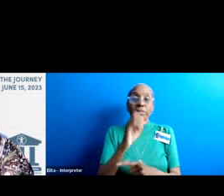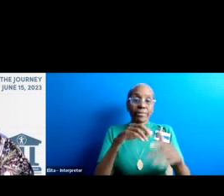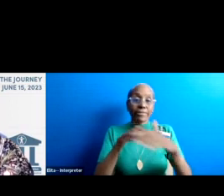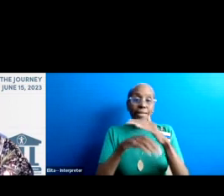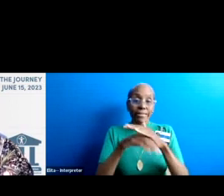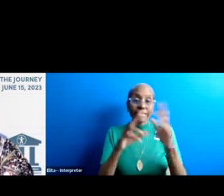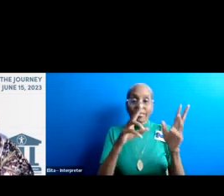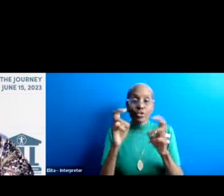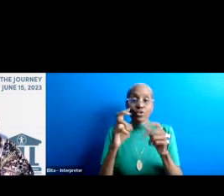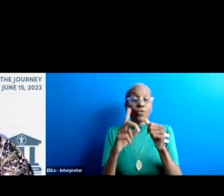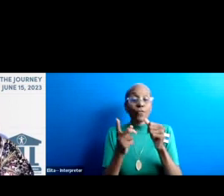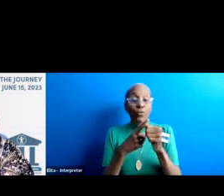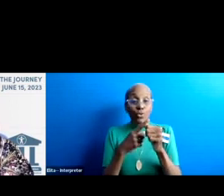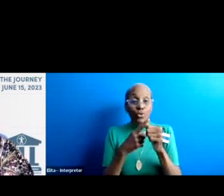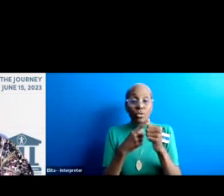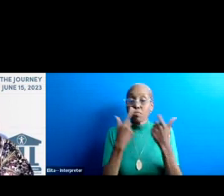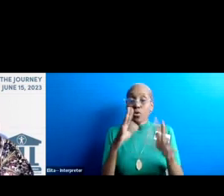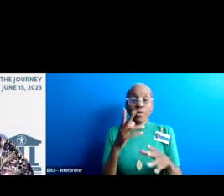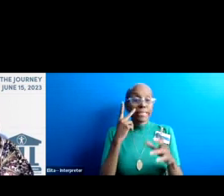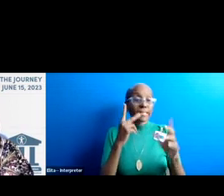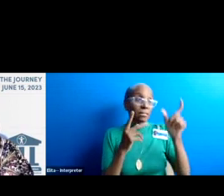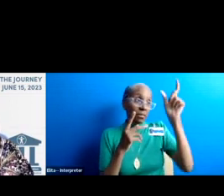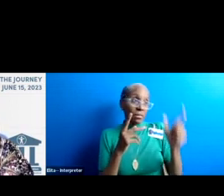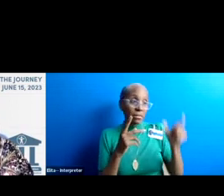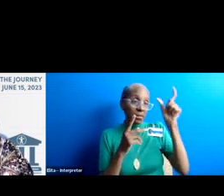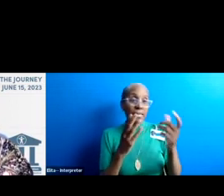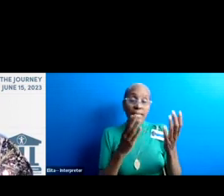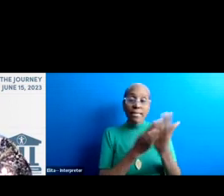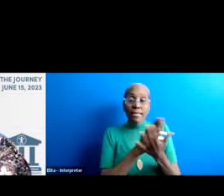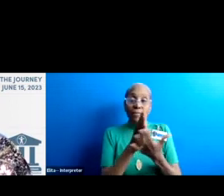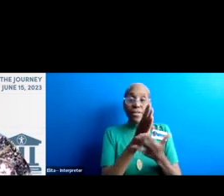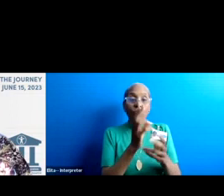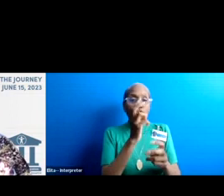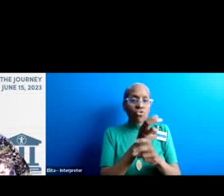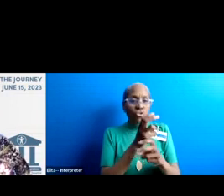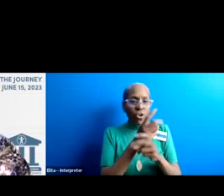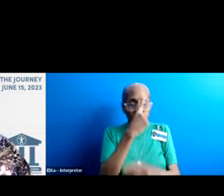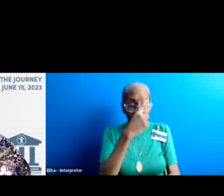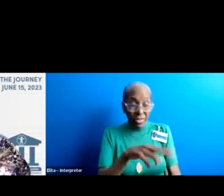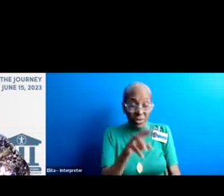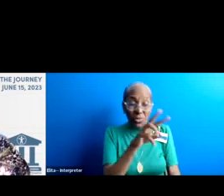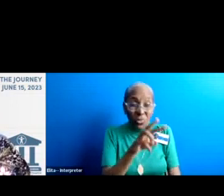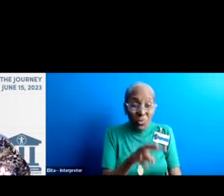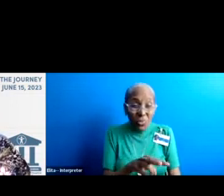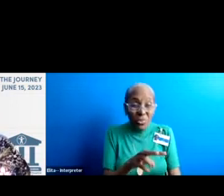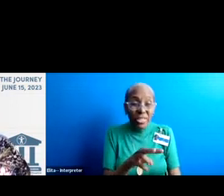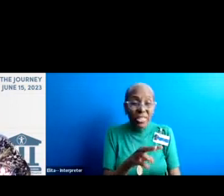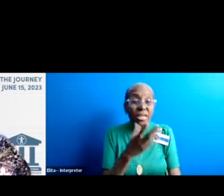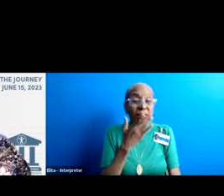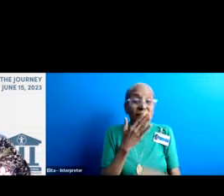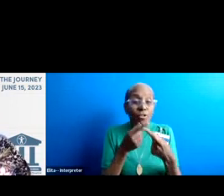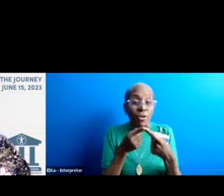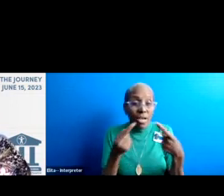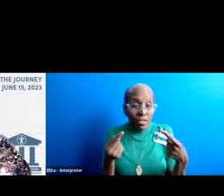issues. First off, I'm already seeing that this navigation over here, it's hard for me to read color contrast